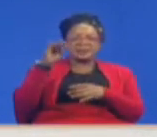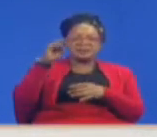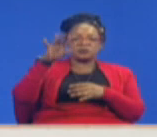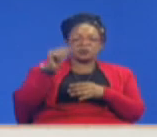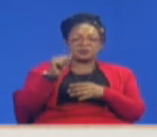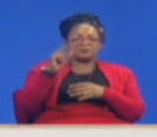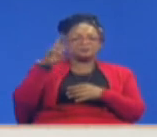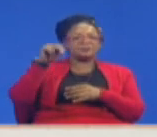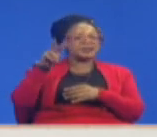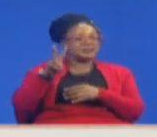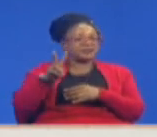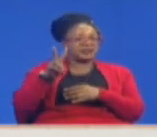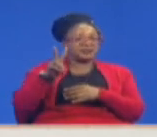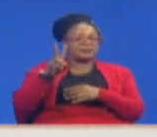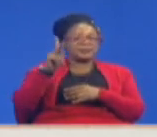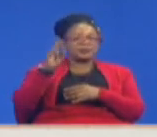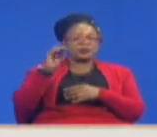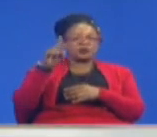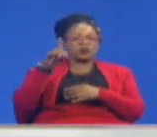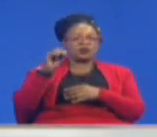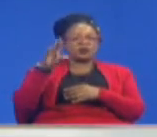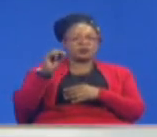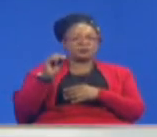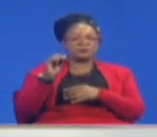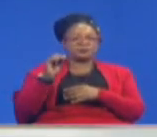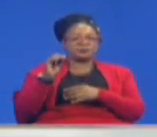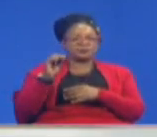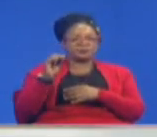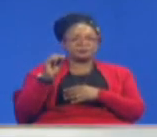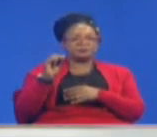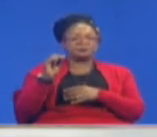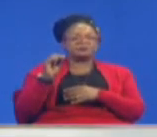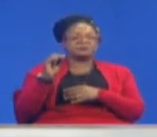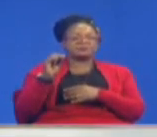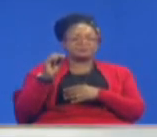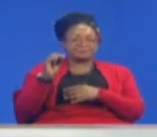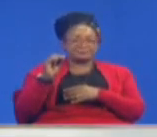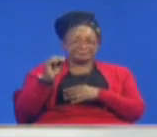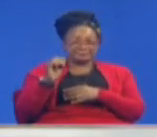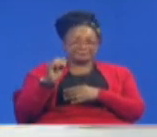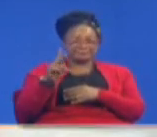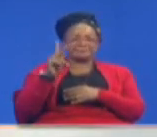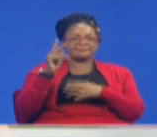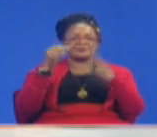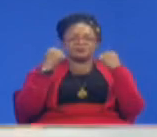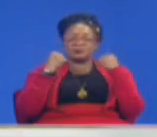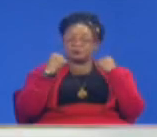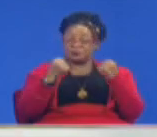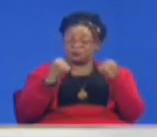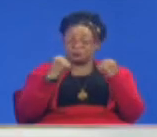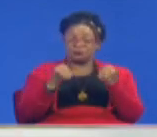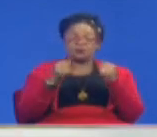here at Kololo. All right, some strong words there from M7.